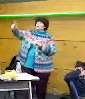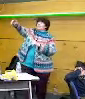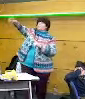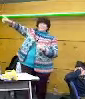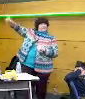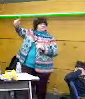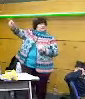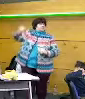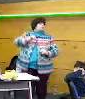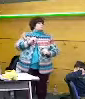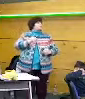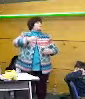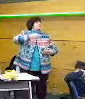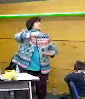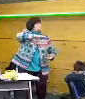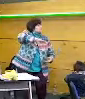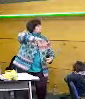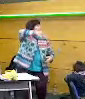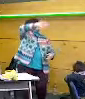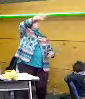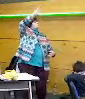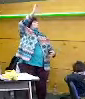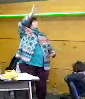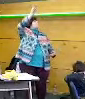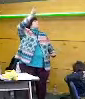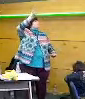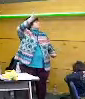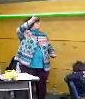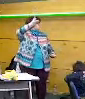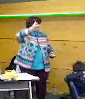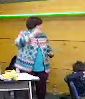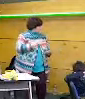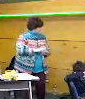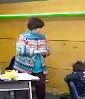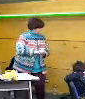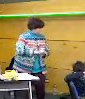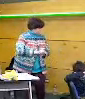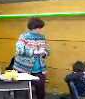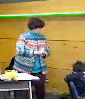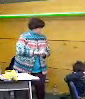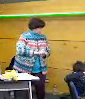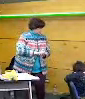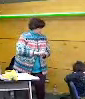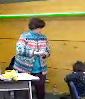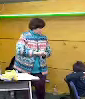Which word in that line you think my voice should go up and give some expression to?